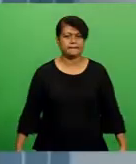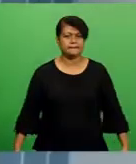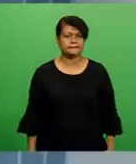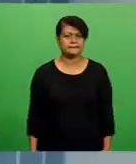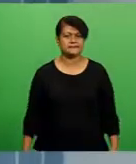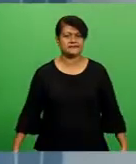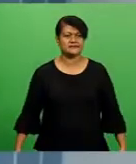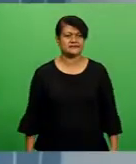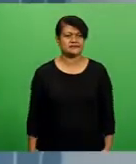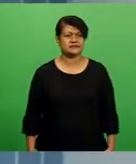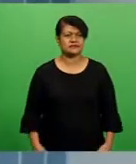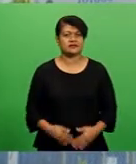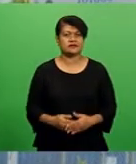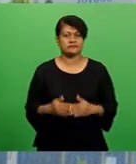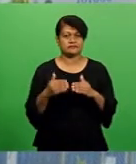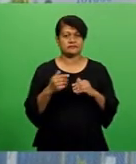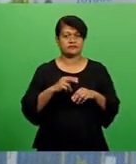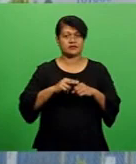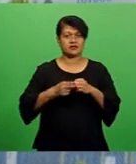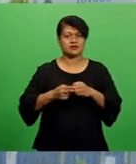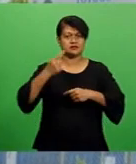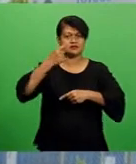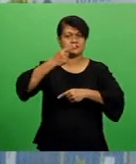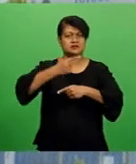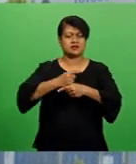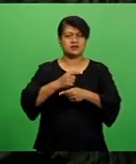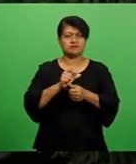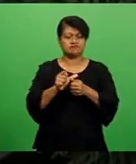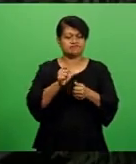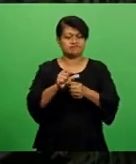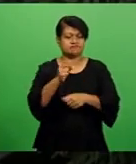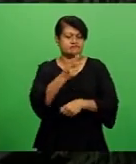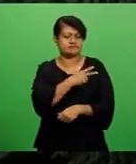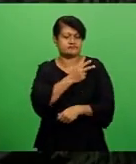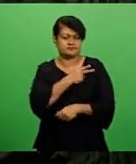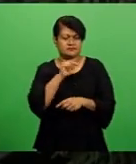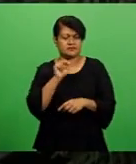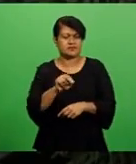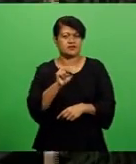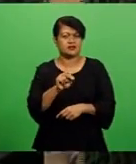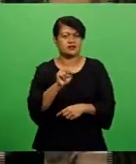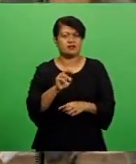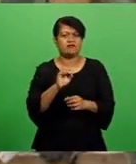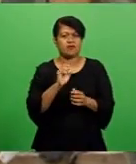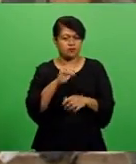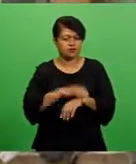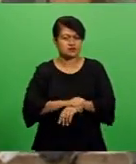2. In the news tonight, better security needed for police exhibits.